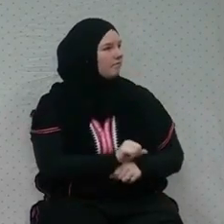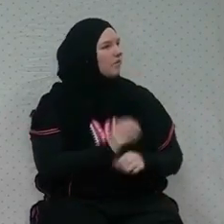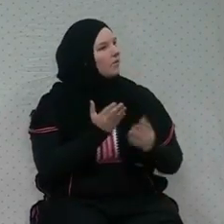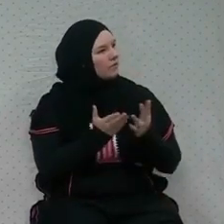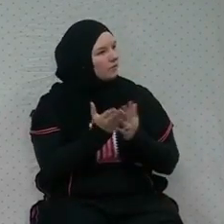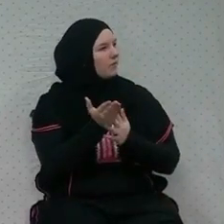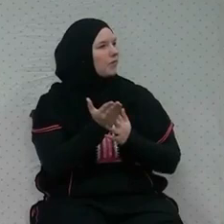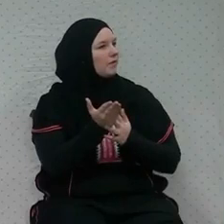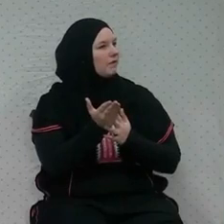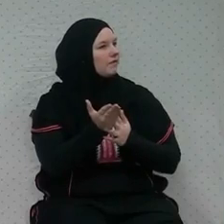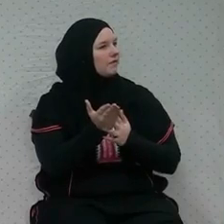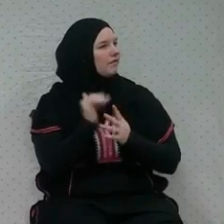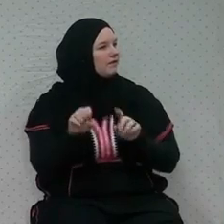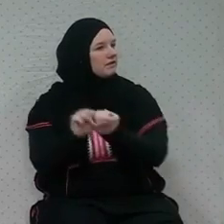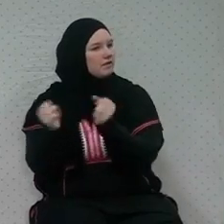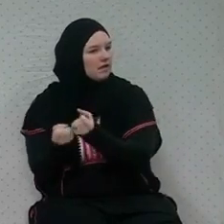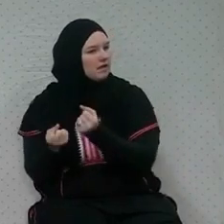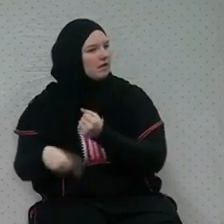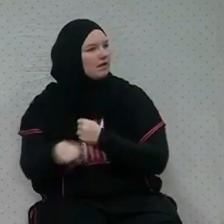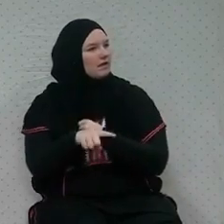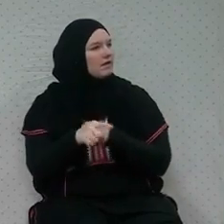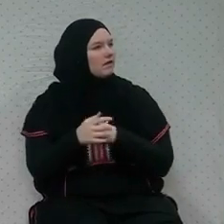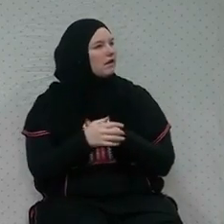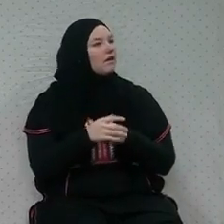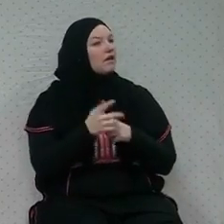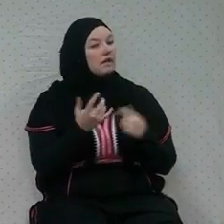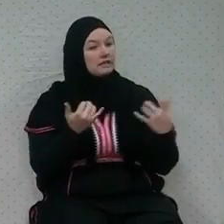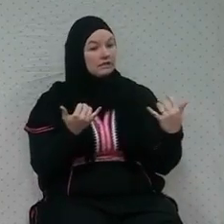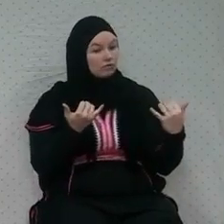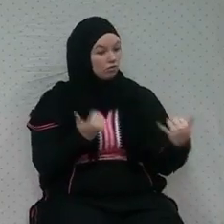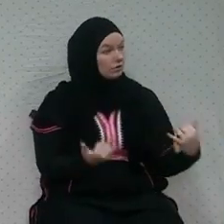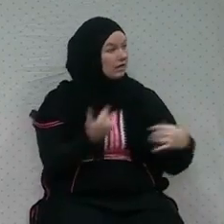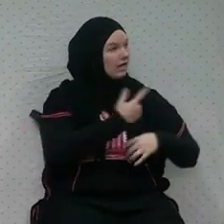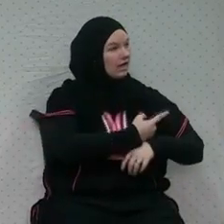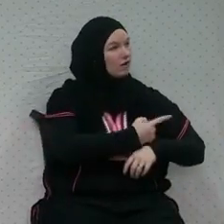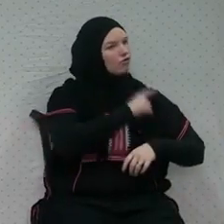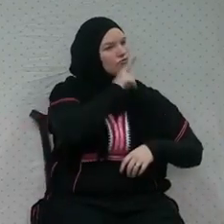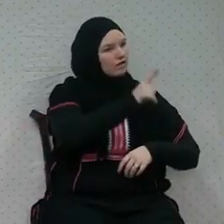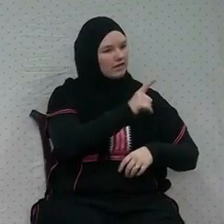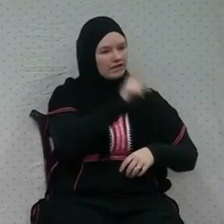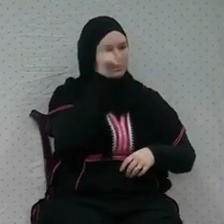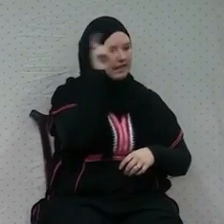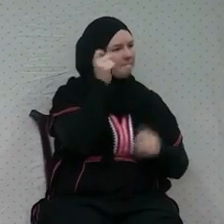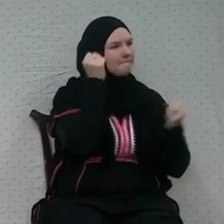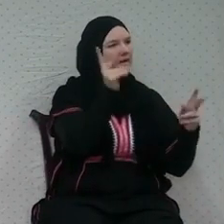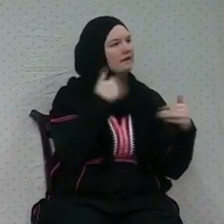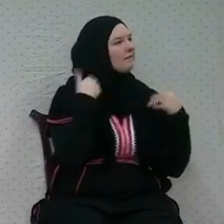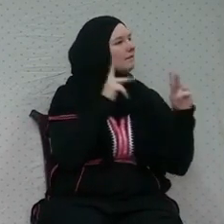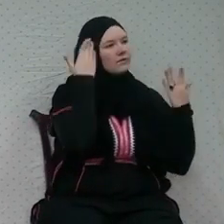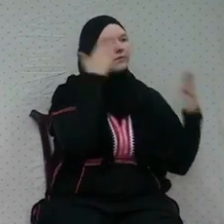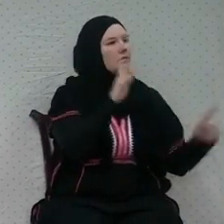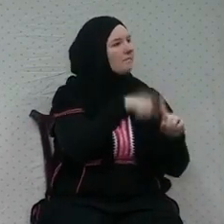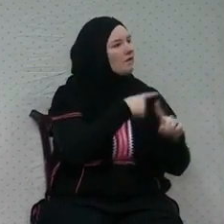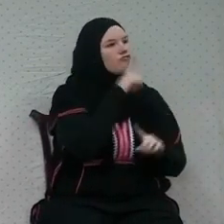society, unfortunately, that is not raised or taught what real Islam is. What real Islam